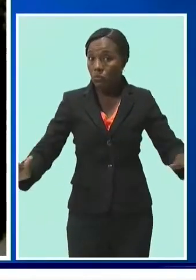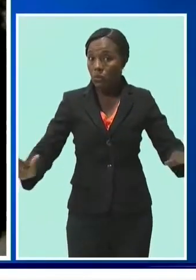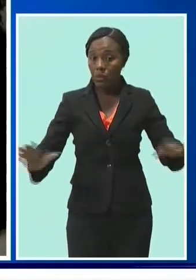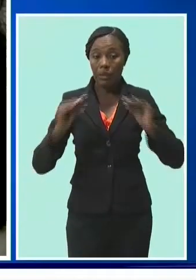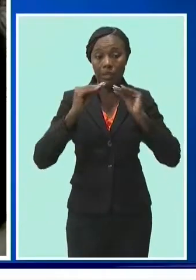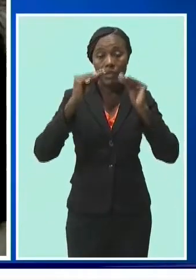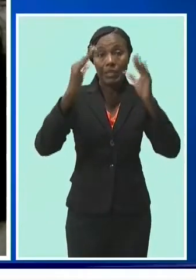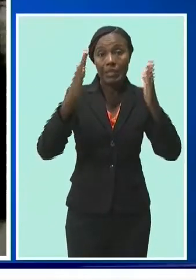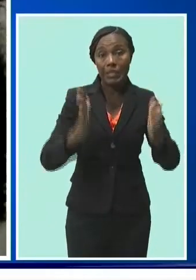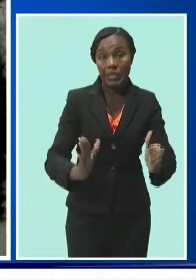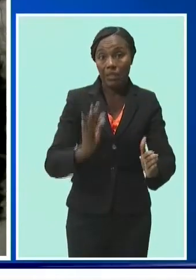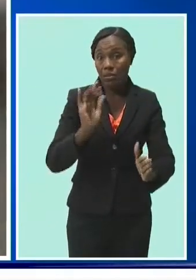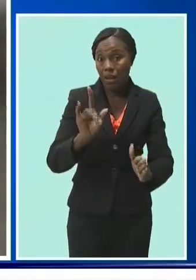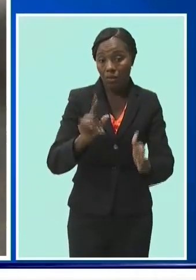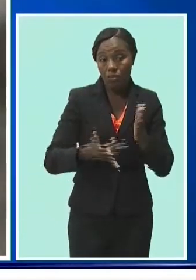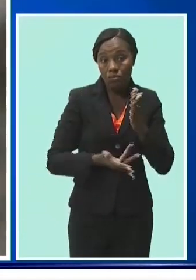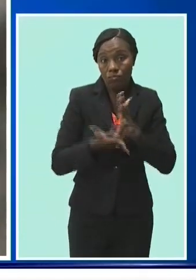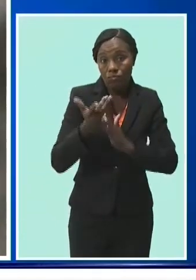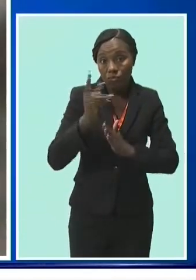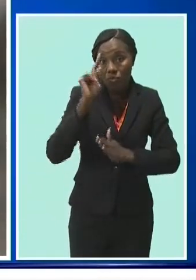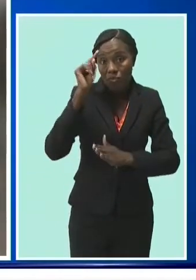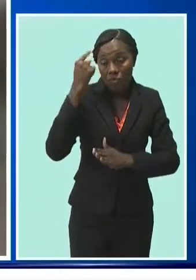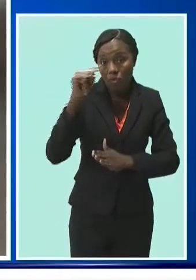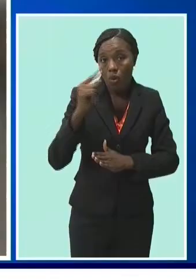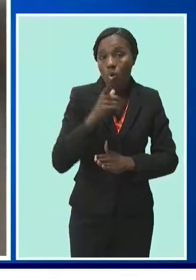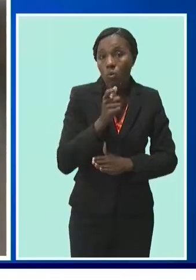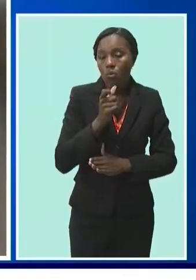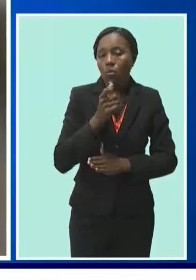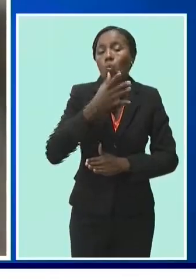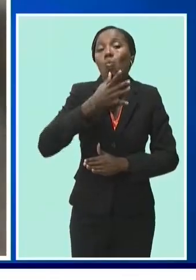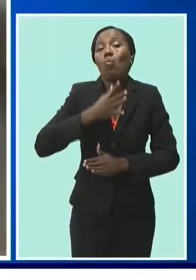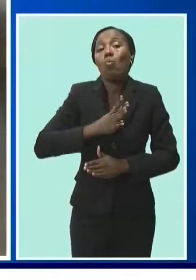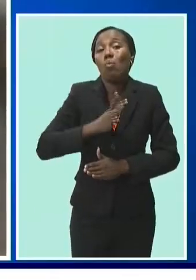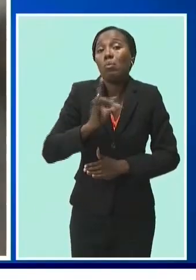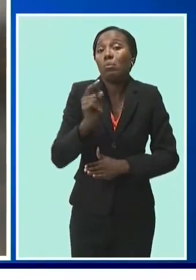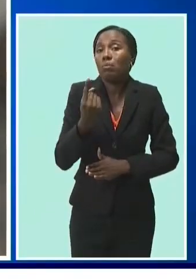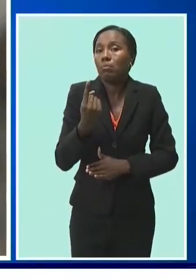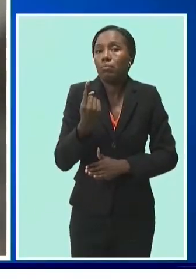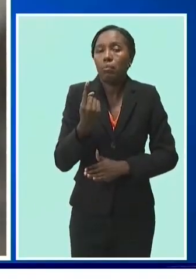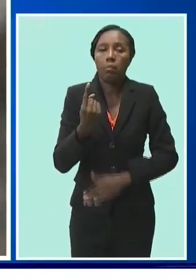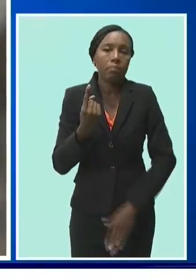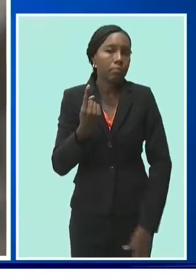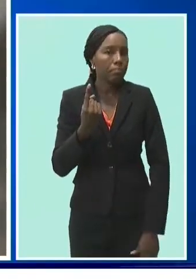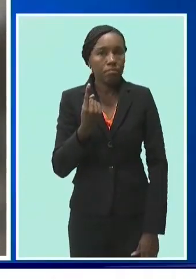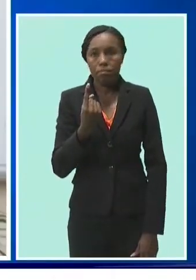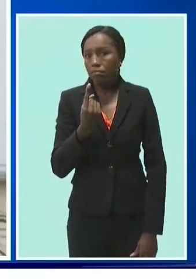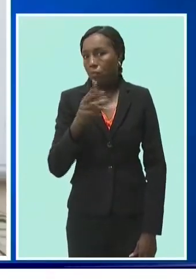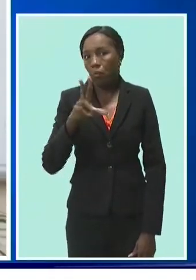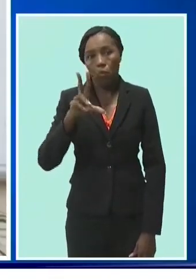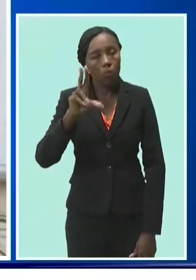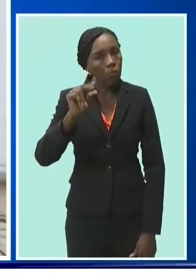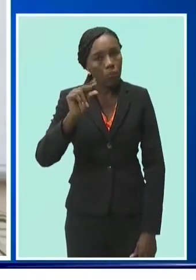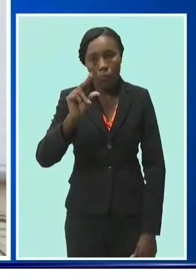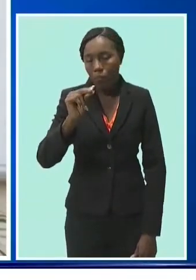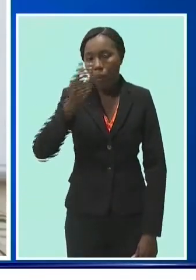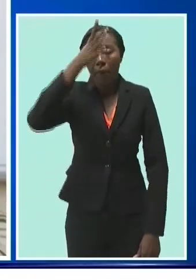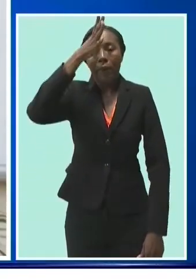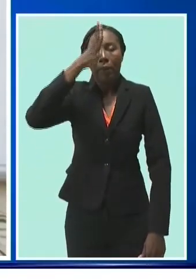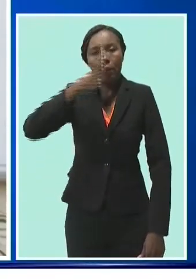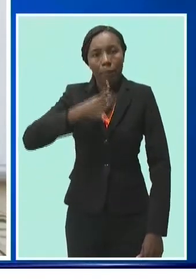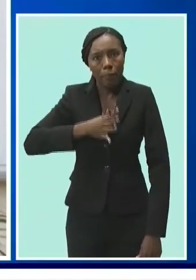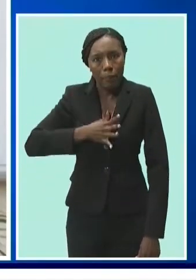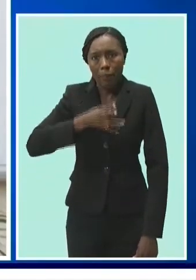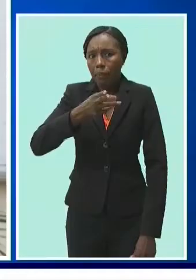may be a profession for women. But I want to say to you, it is not. Men are highly